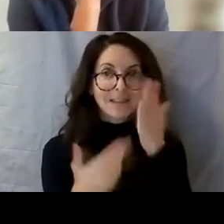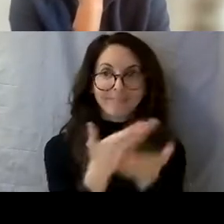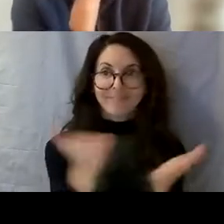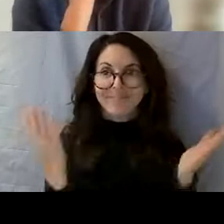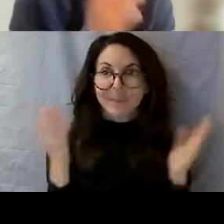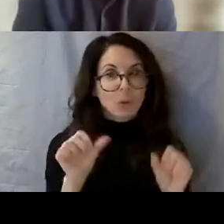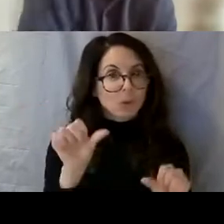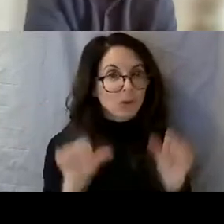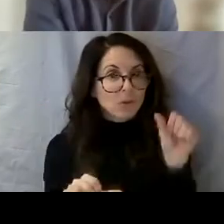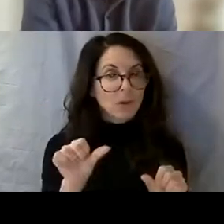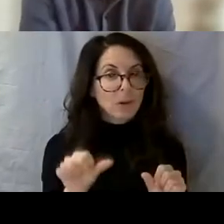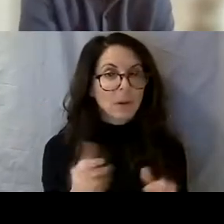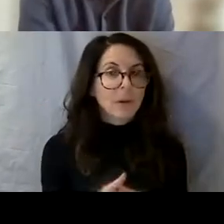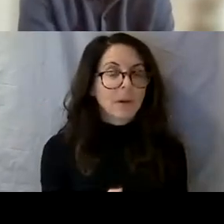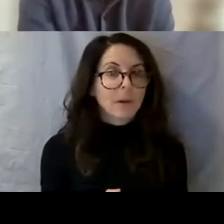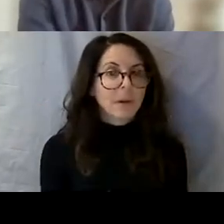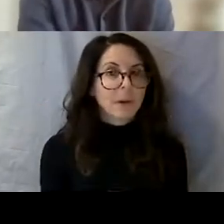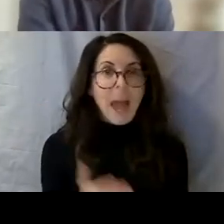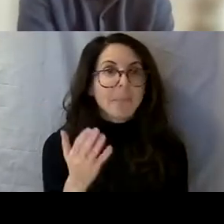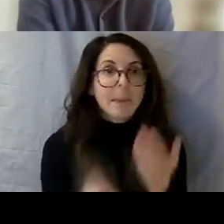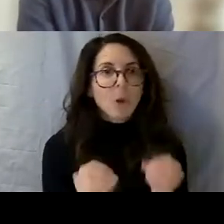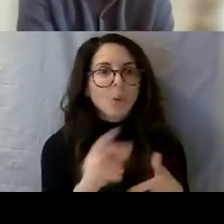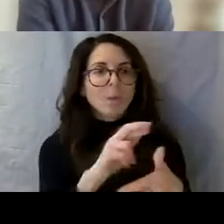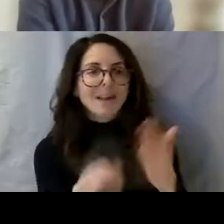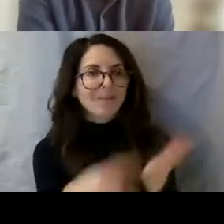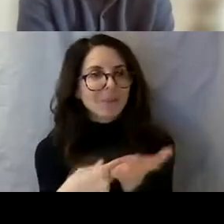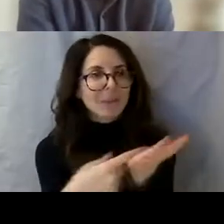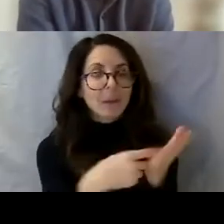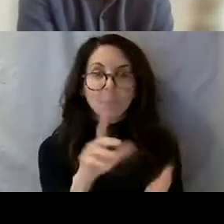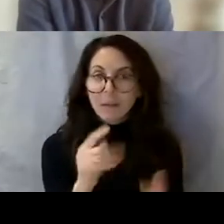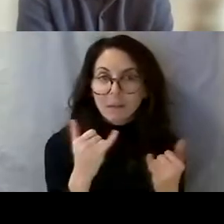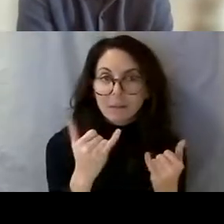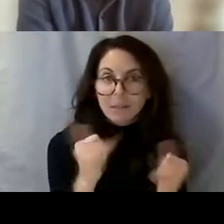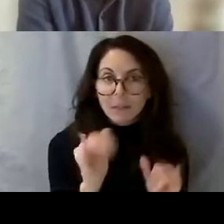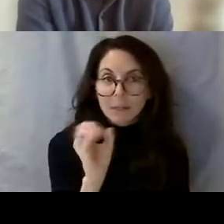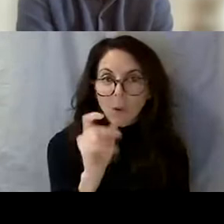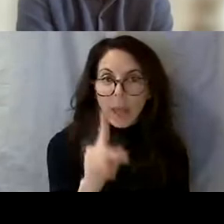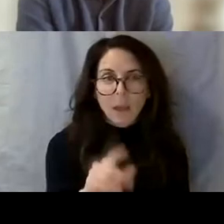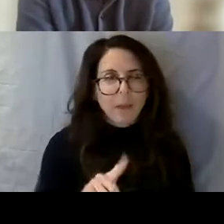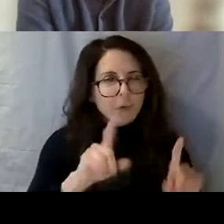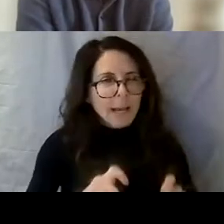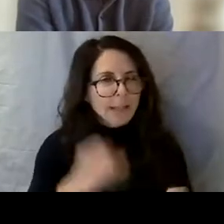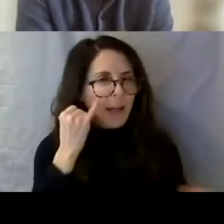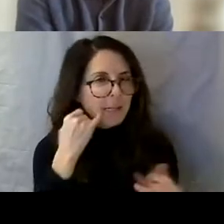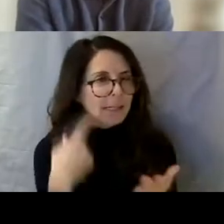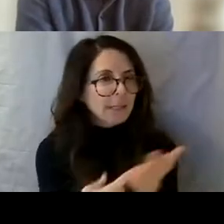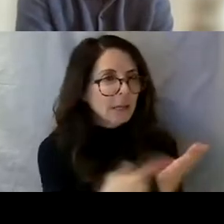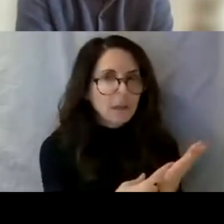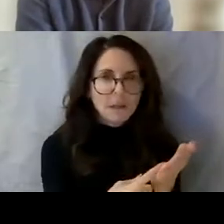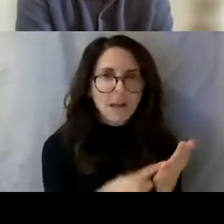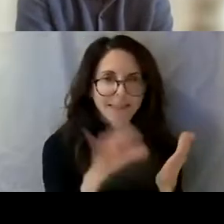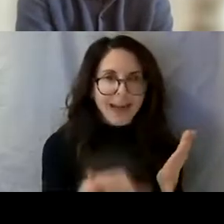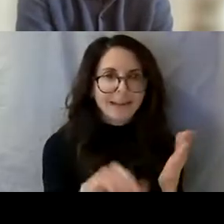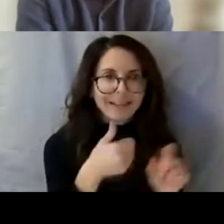no specific outcome from a board conversation, but having a conversation in which ideas are tested is an outcome in itself, is a